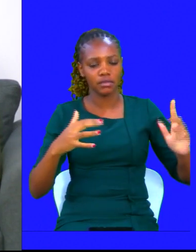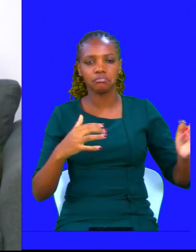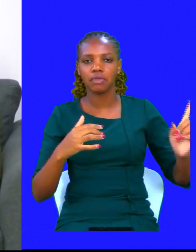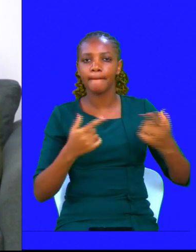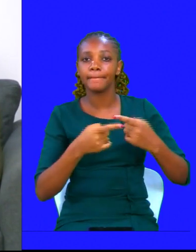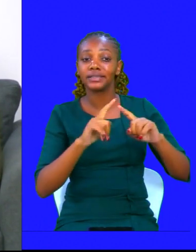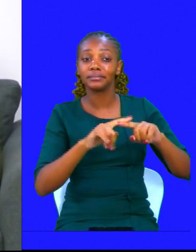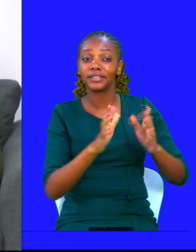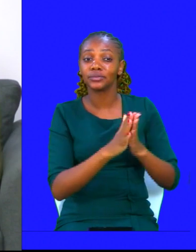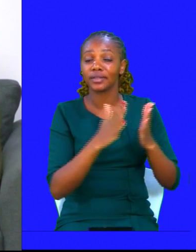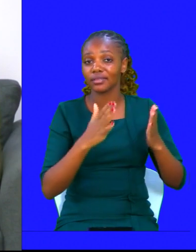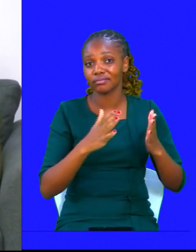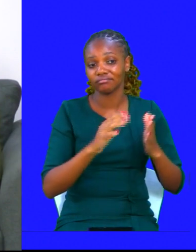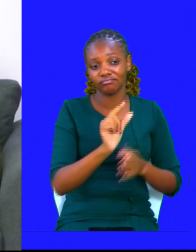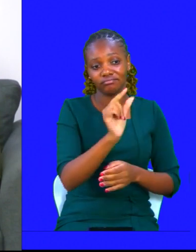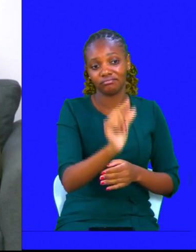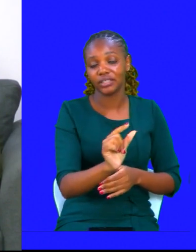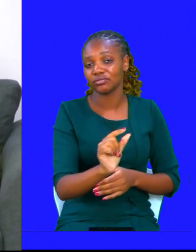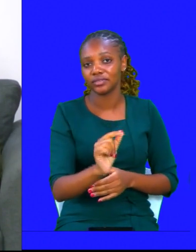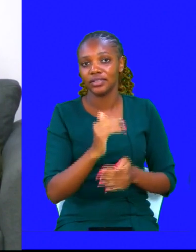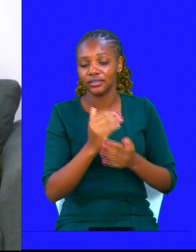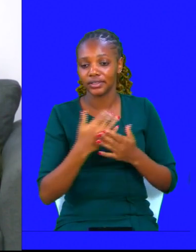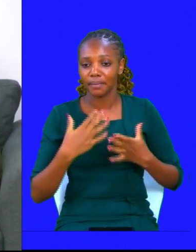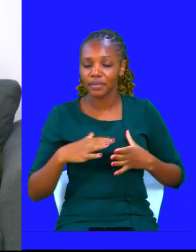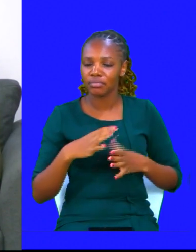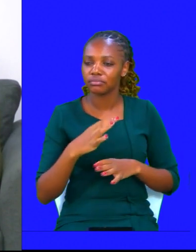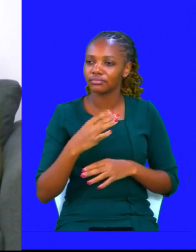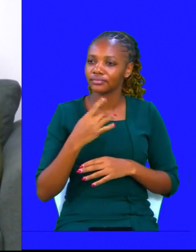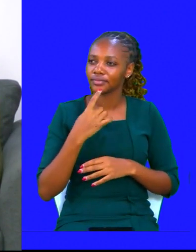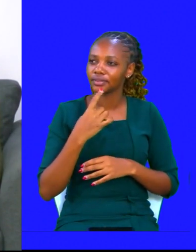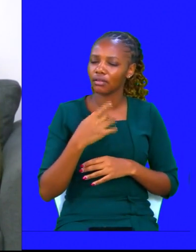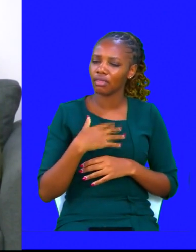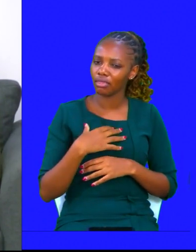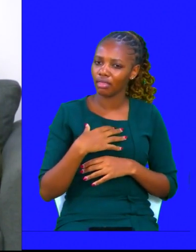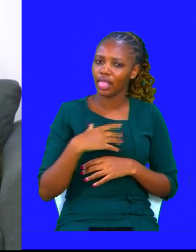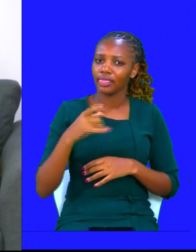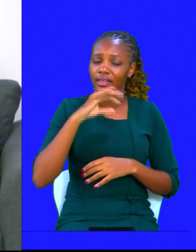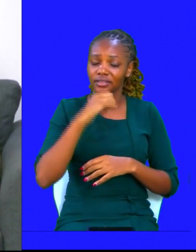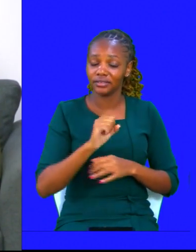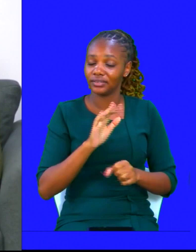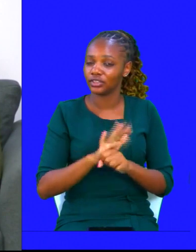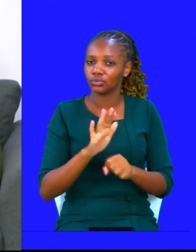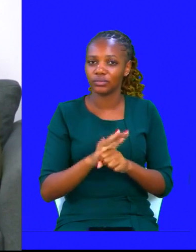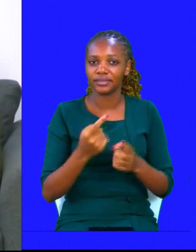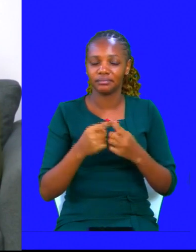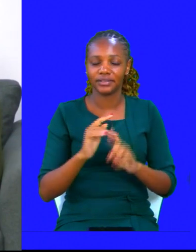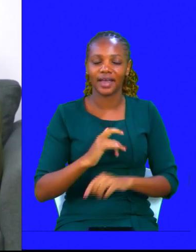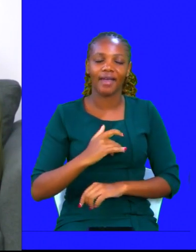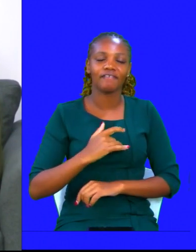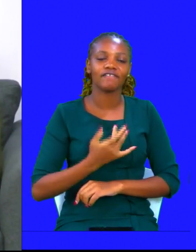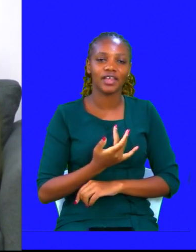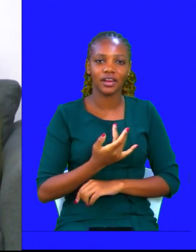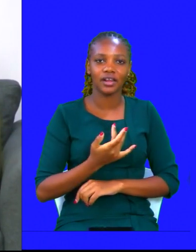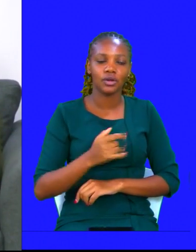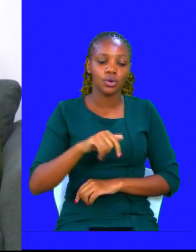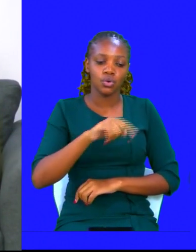a person, there's some people who will be like, this particular age is too much for them or anything. But I feel like we get